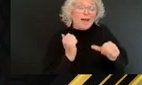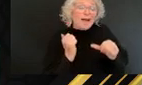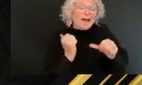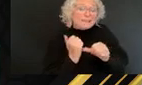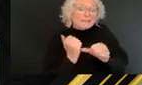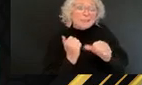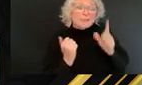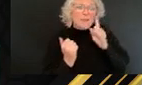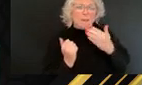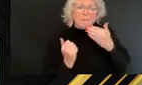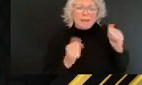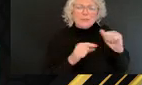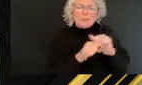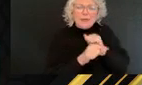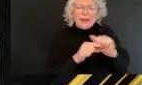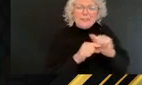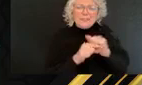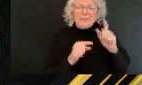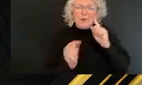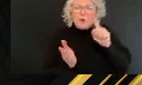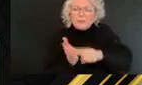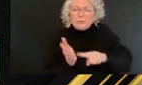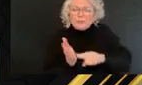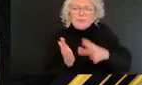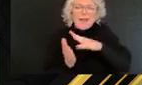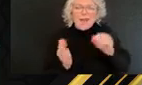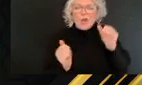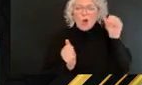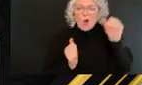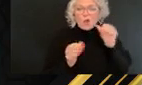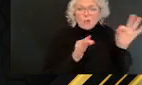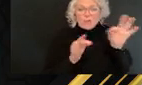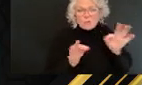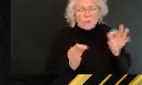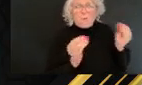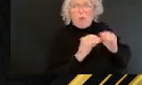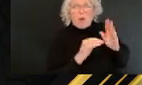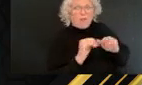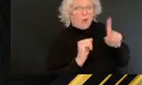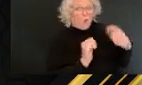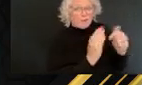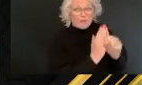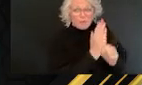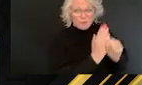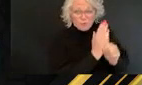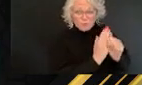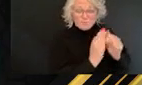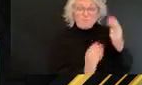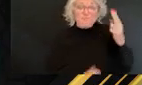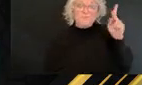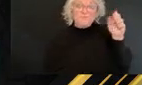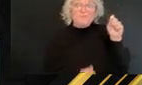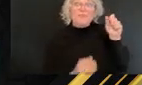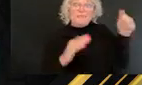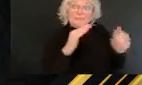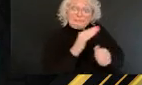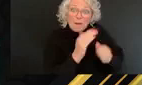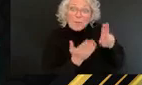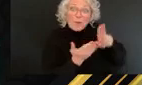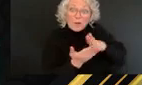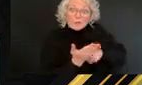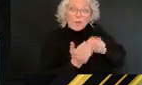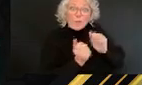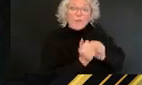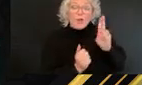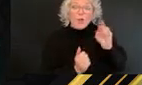best practices in audio description that have gone well beyond the NPS brochures. Helen Keller National Center is currently subcontracted